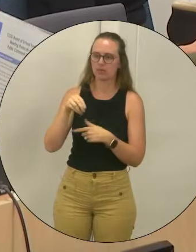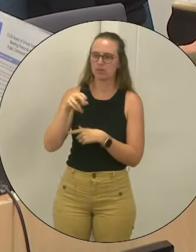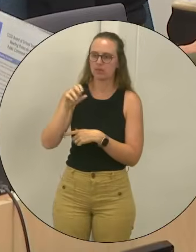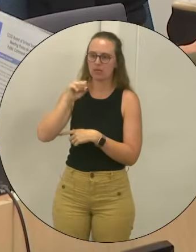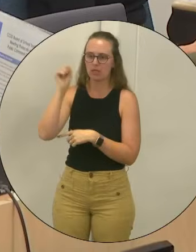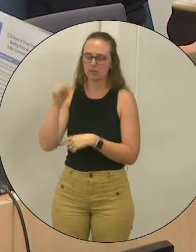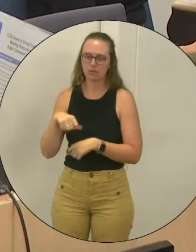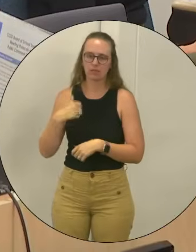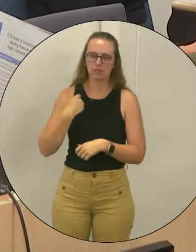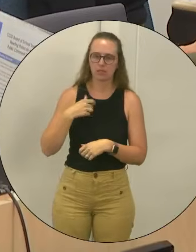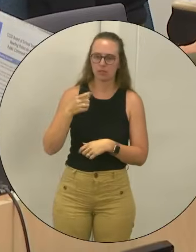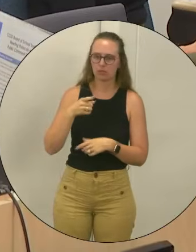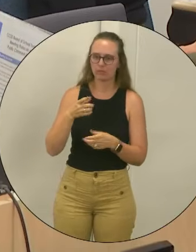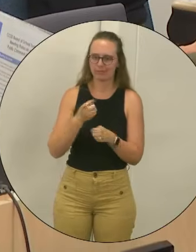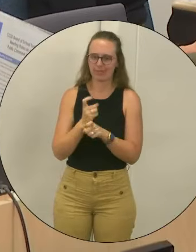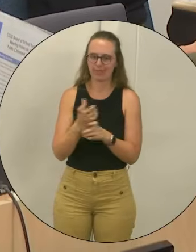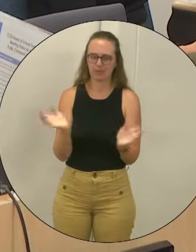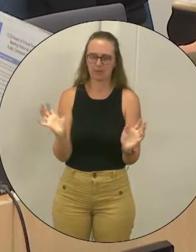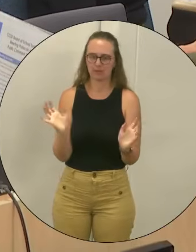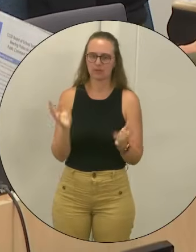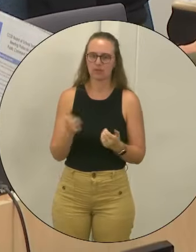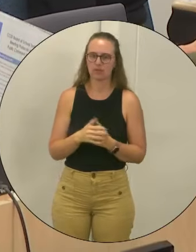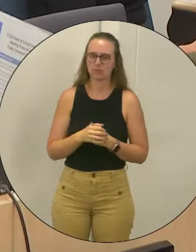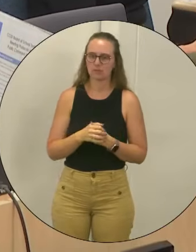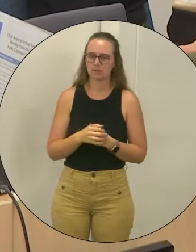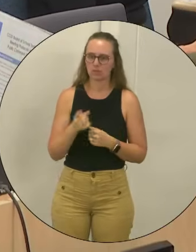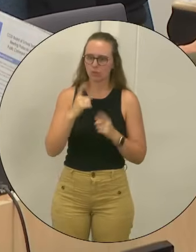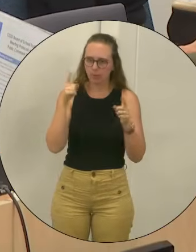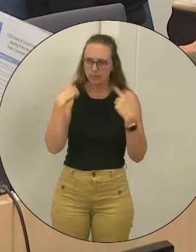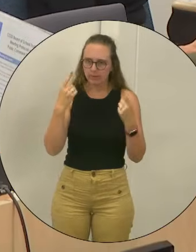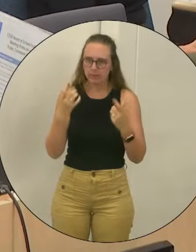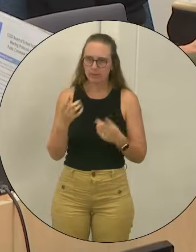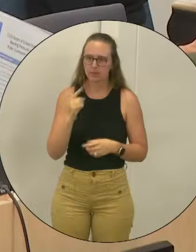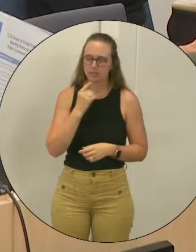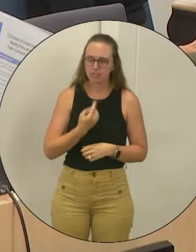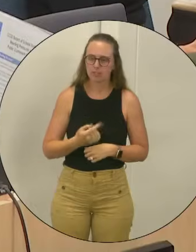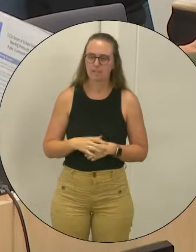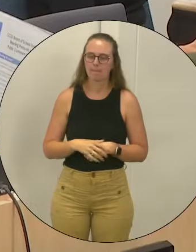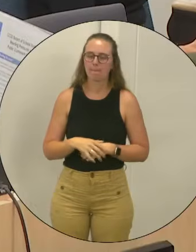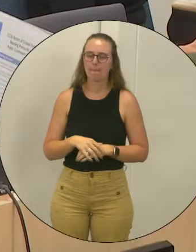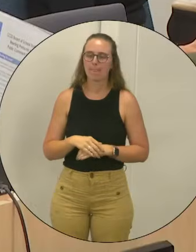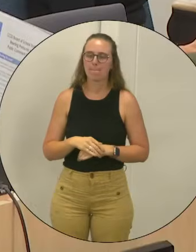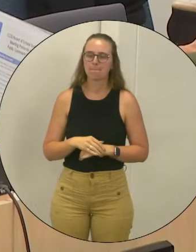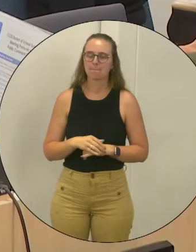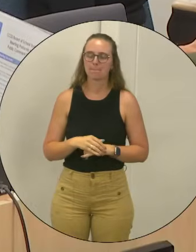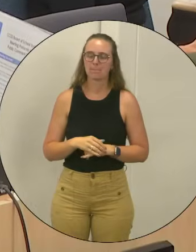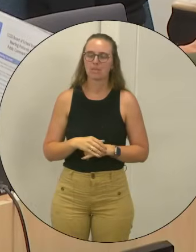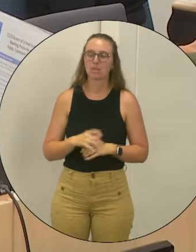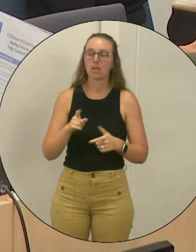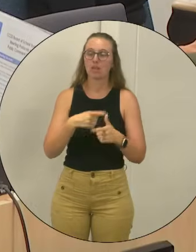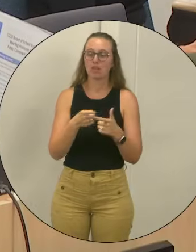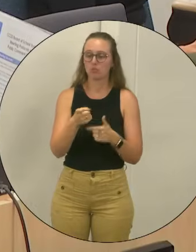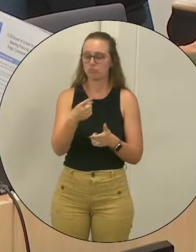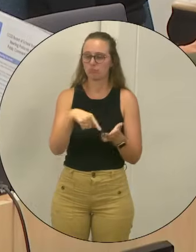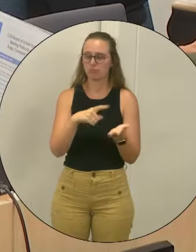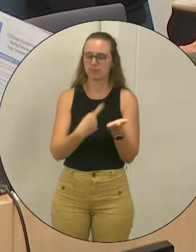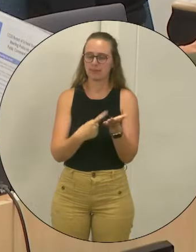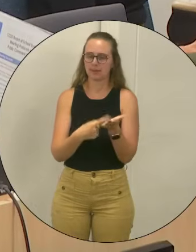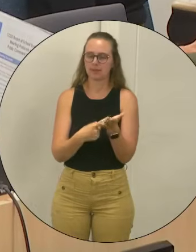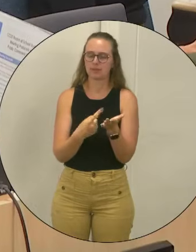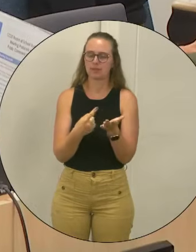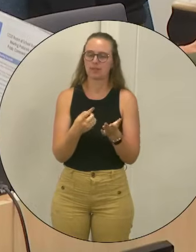what gangs are? Are you kidding me? Are you freaking insane? Seriously. Then you're going to talk about